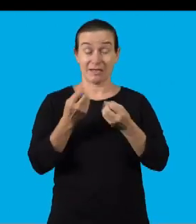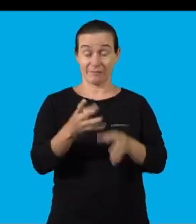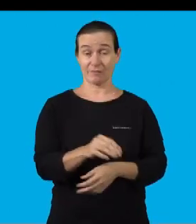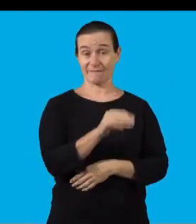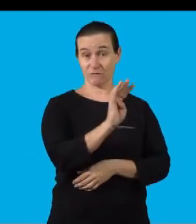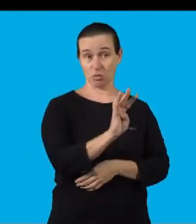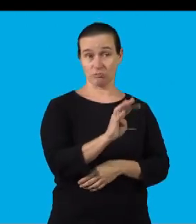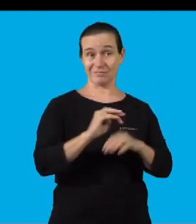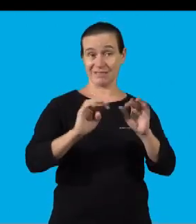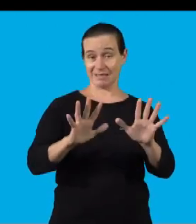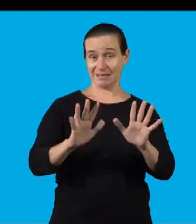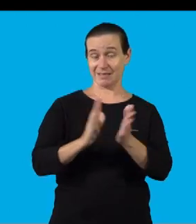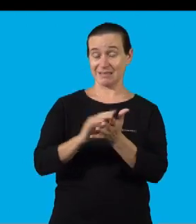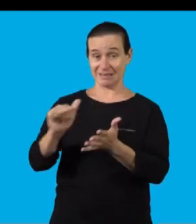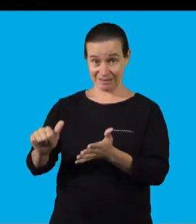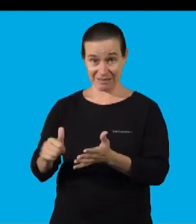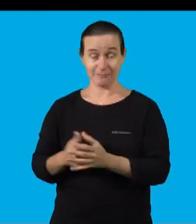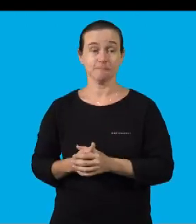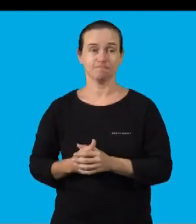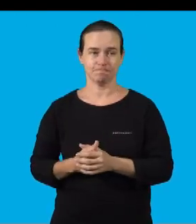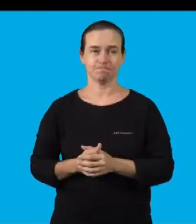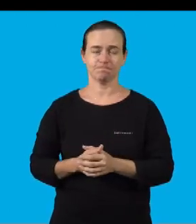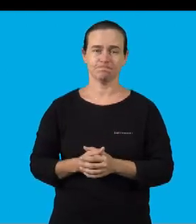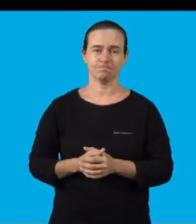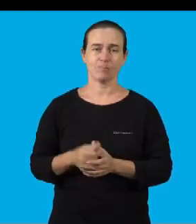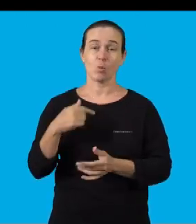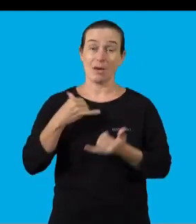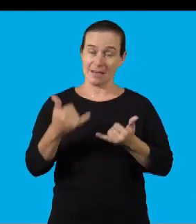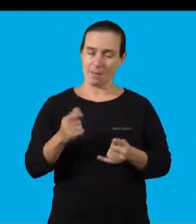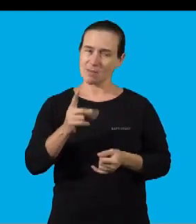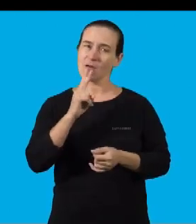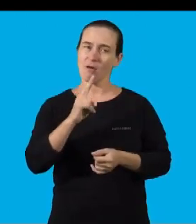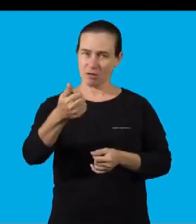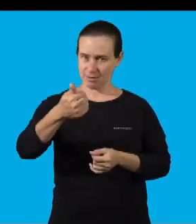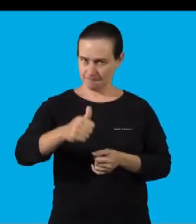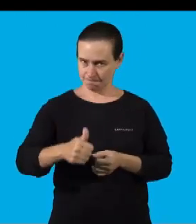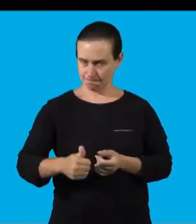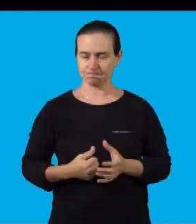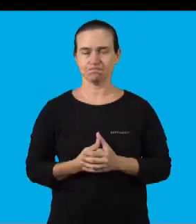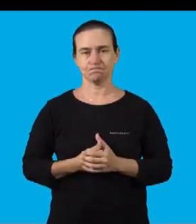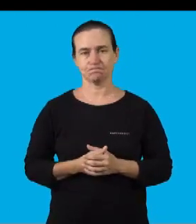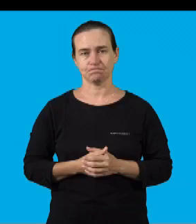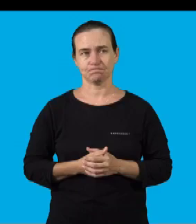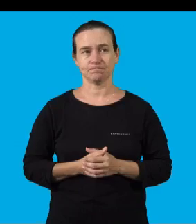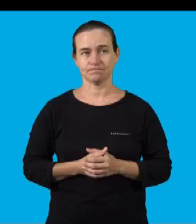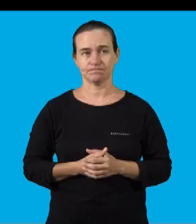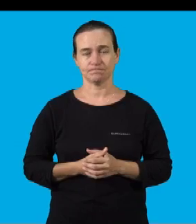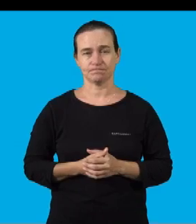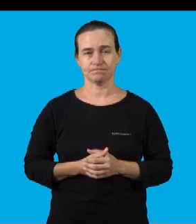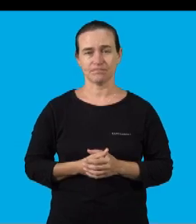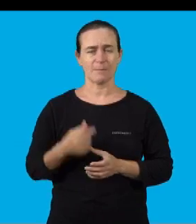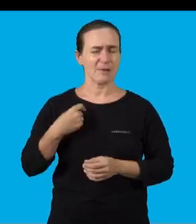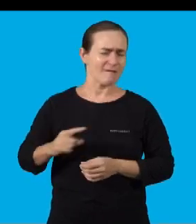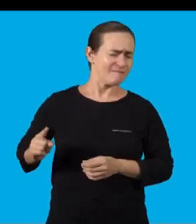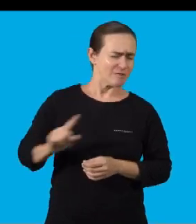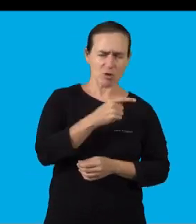the sequence 4, 10, and 16, we are going to answer these questions. But now remember, the first thing we need